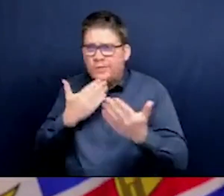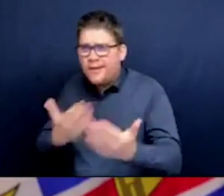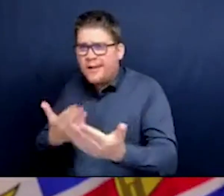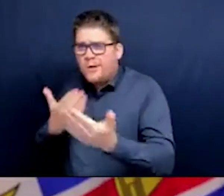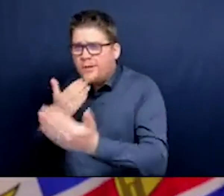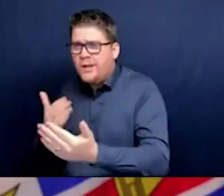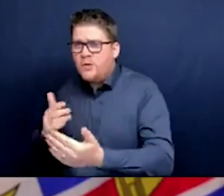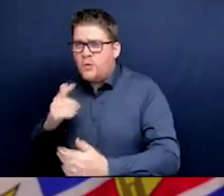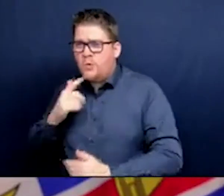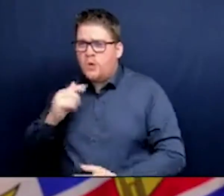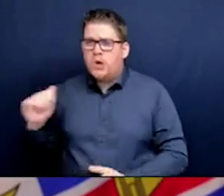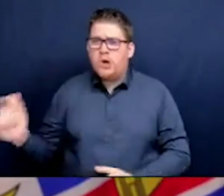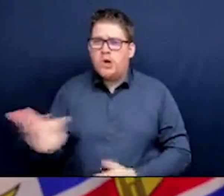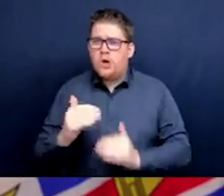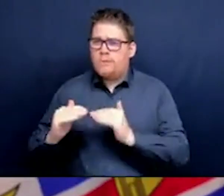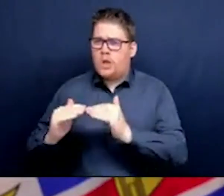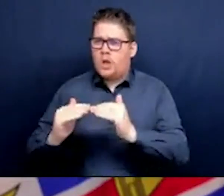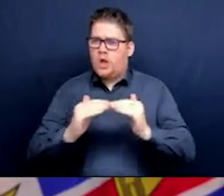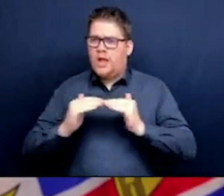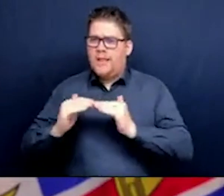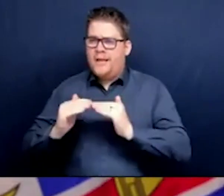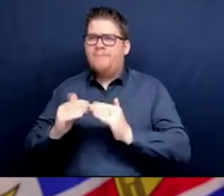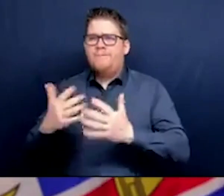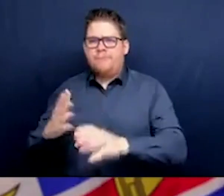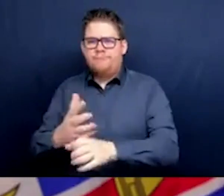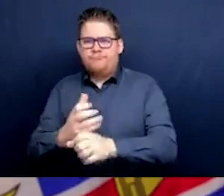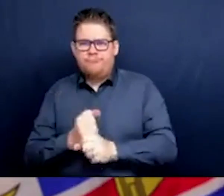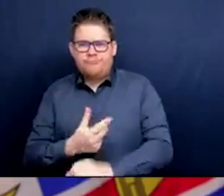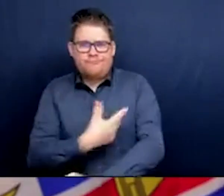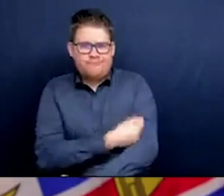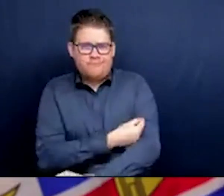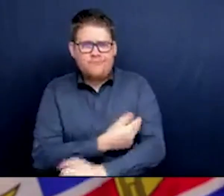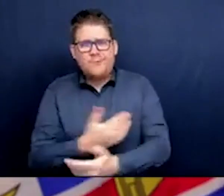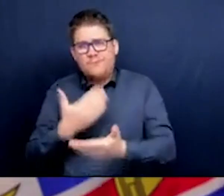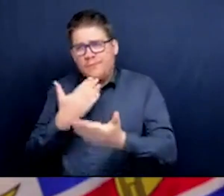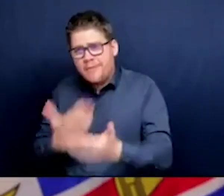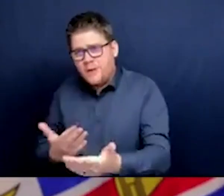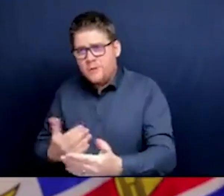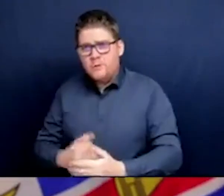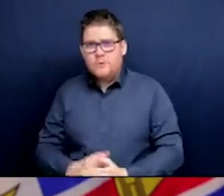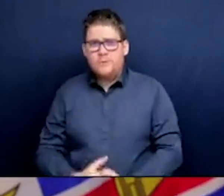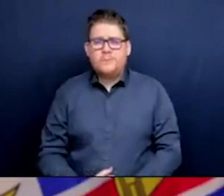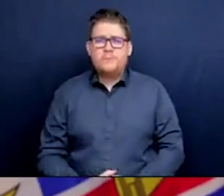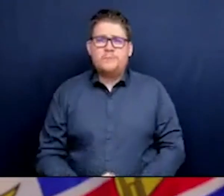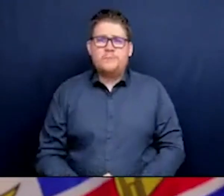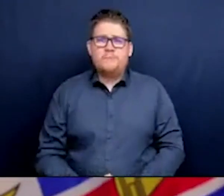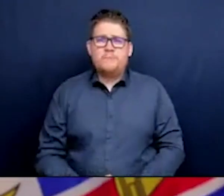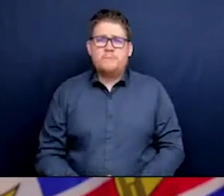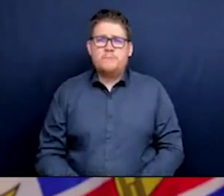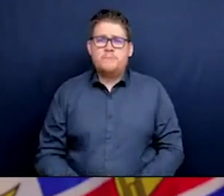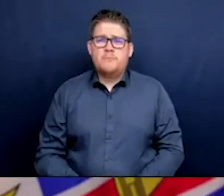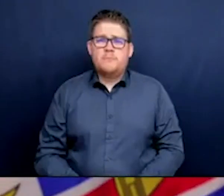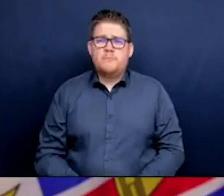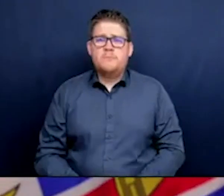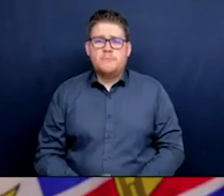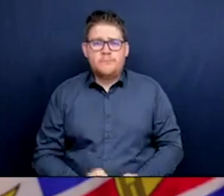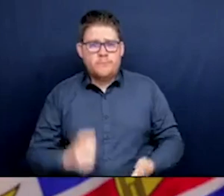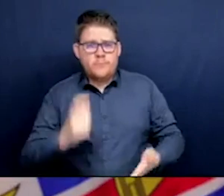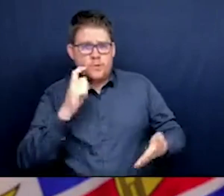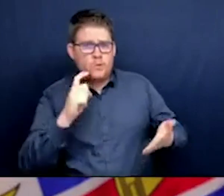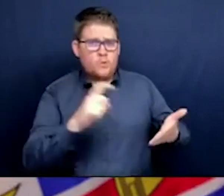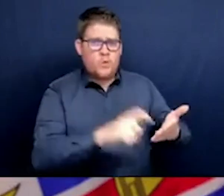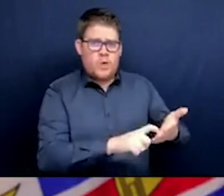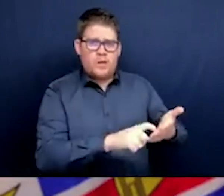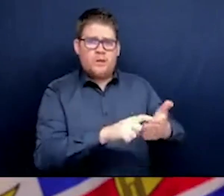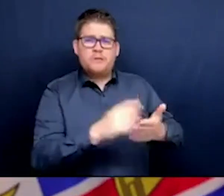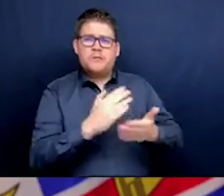up. We also recognize the important role of healthcare providers not covered under that order, and that's why we put in